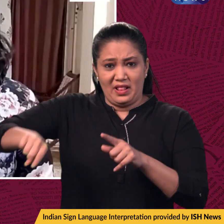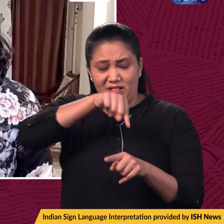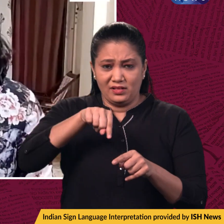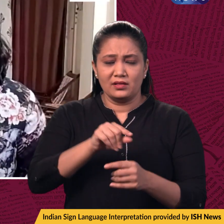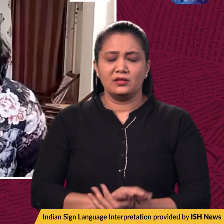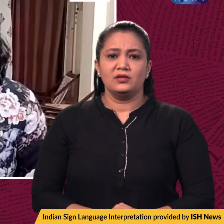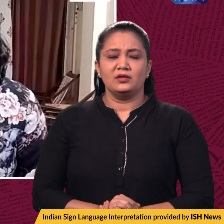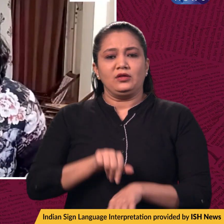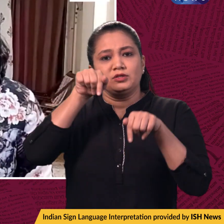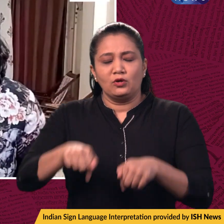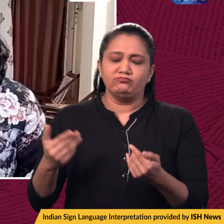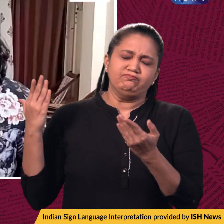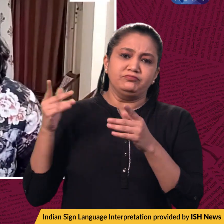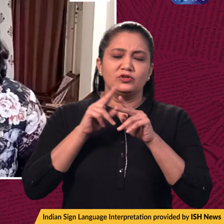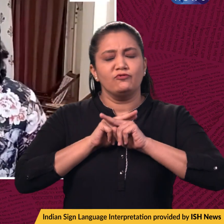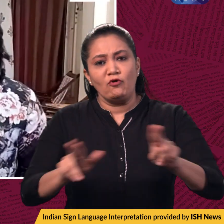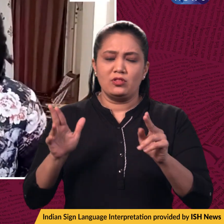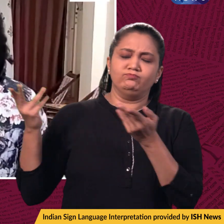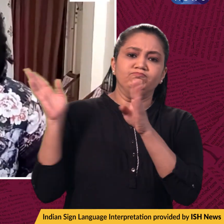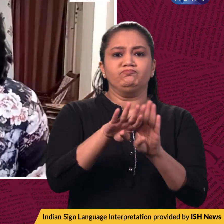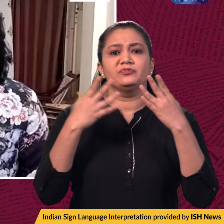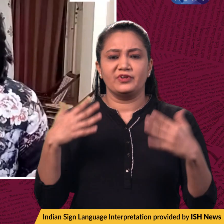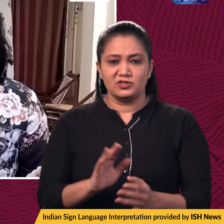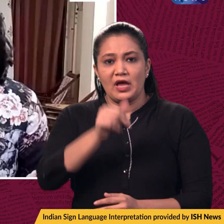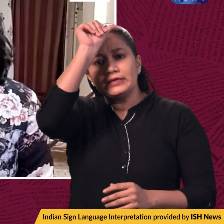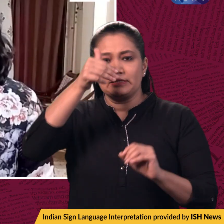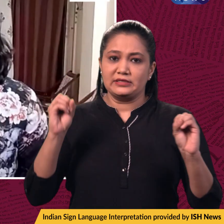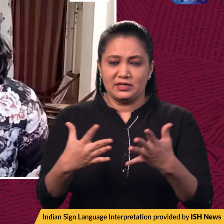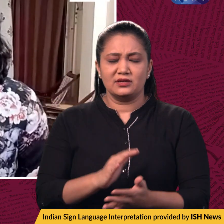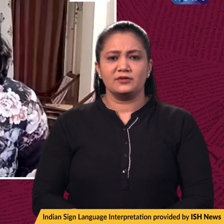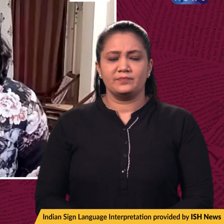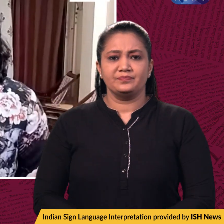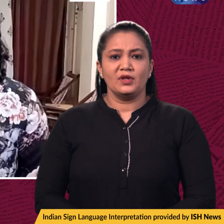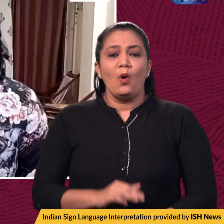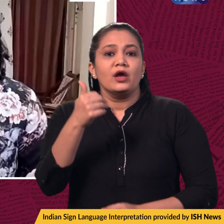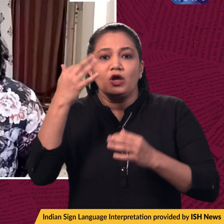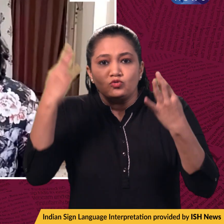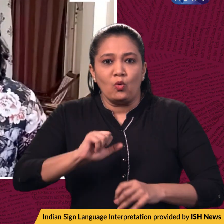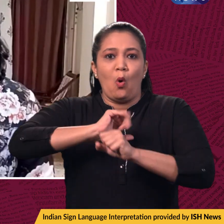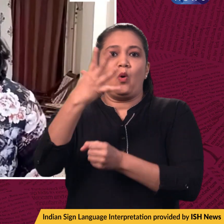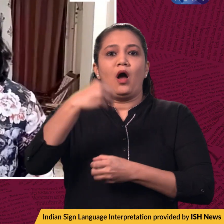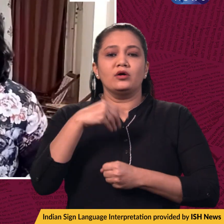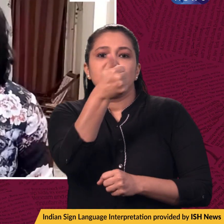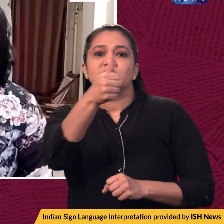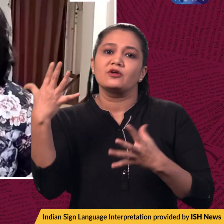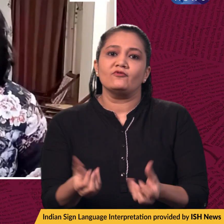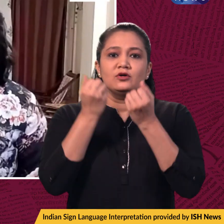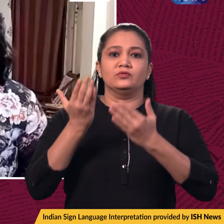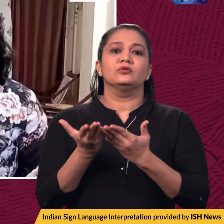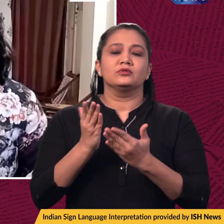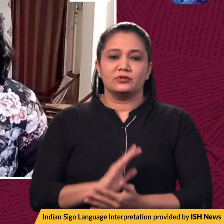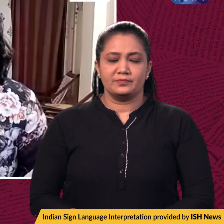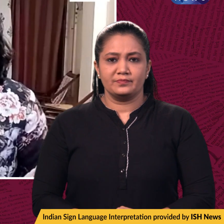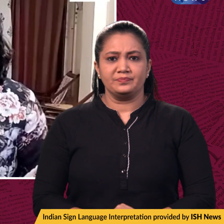people, has now been put under a citywide lockdown on Sunday as 66 new COVID cases were